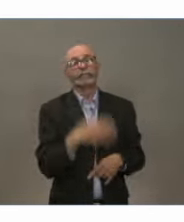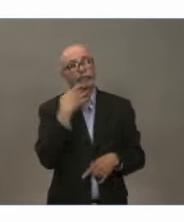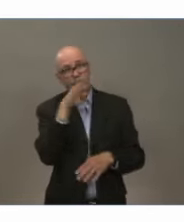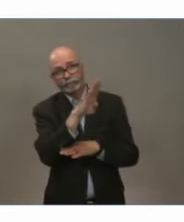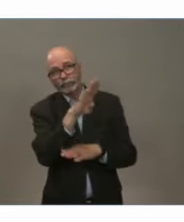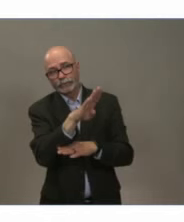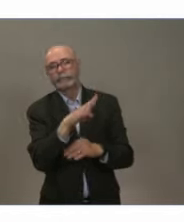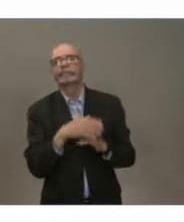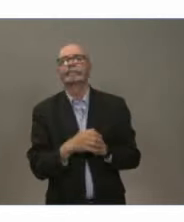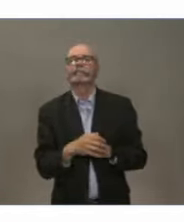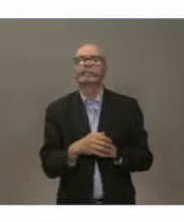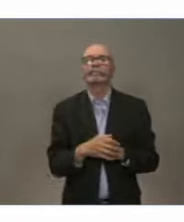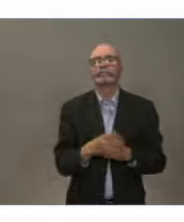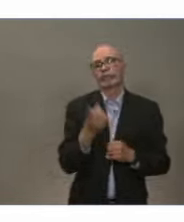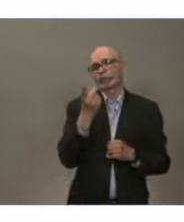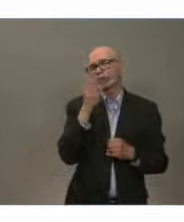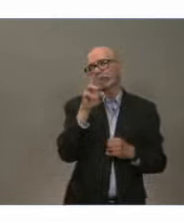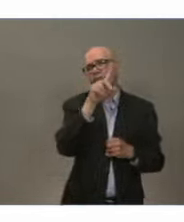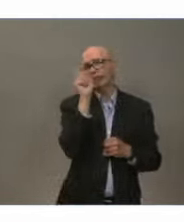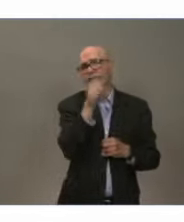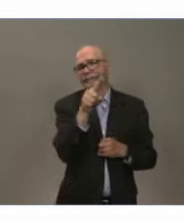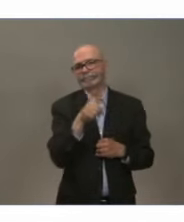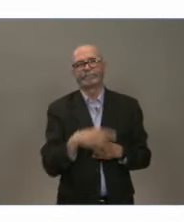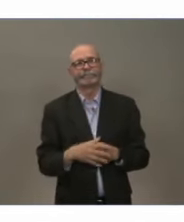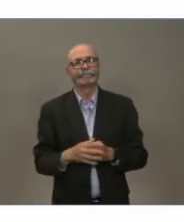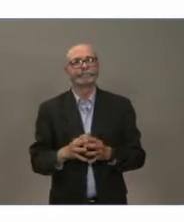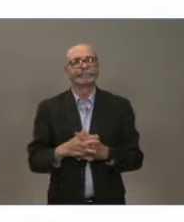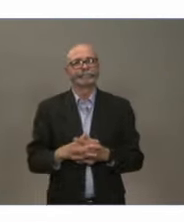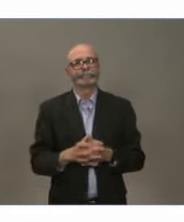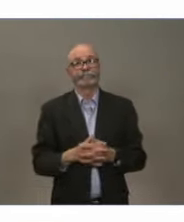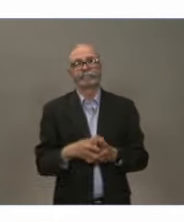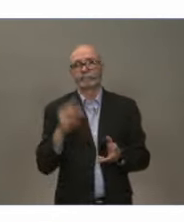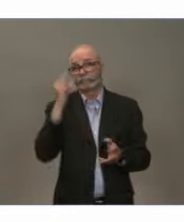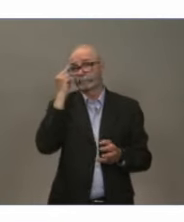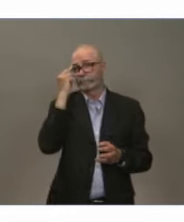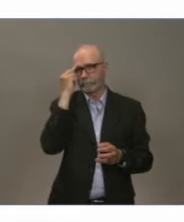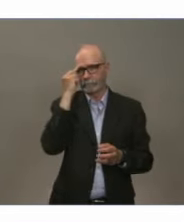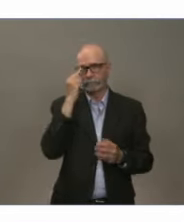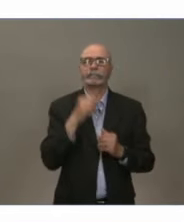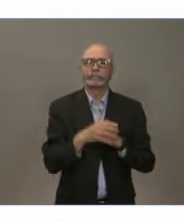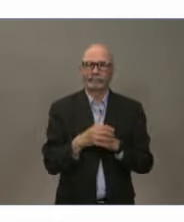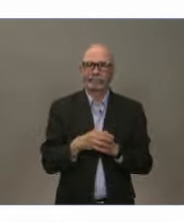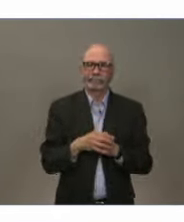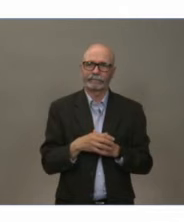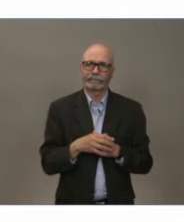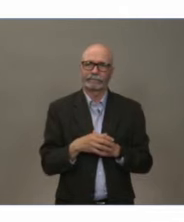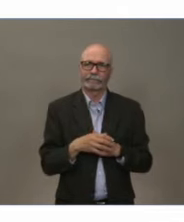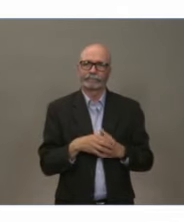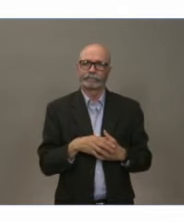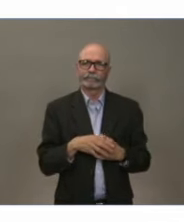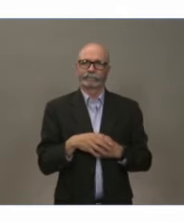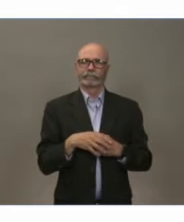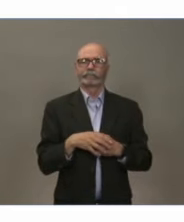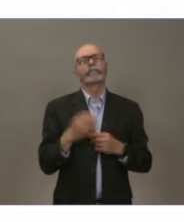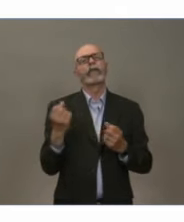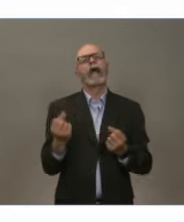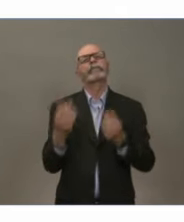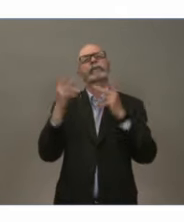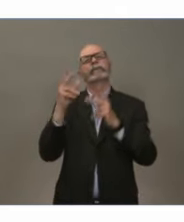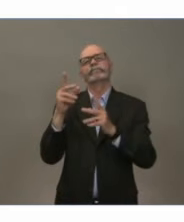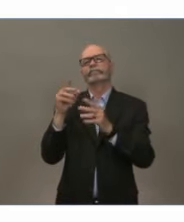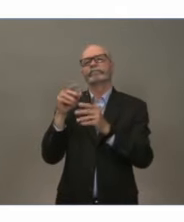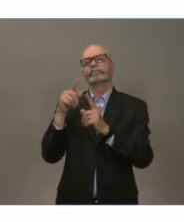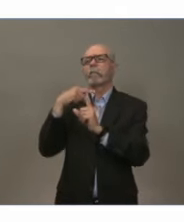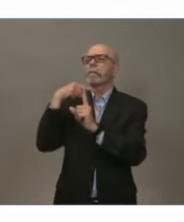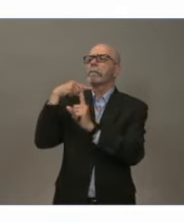you can tell us how many people have tested positive in the East Dartmouth communities for